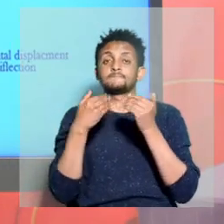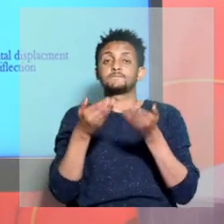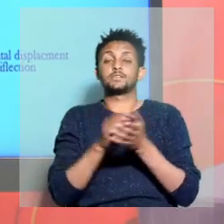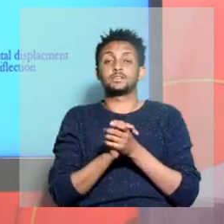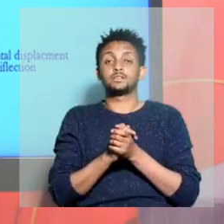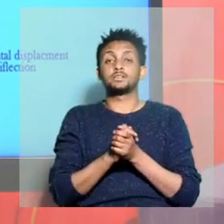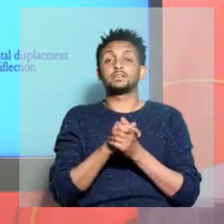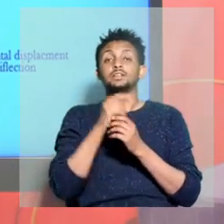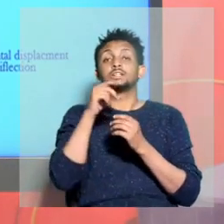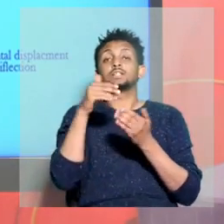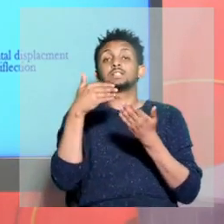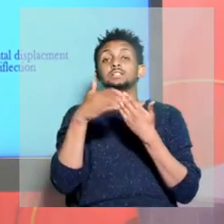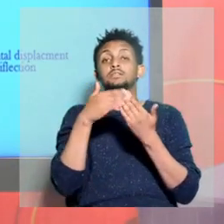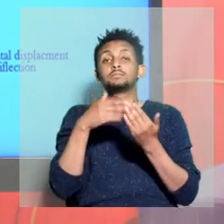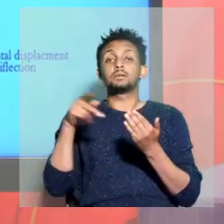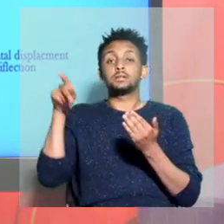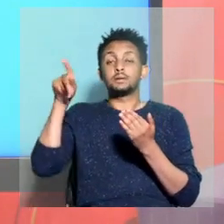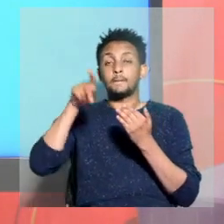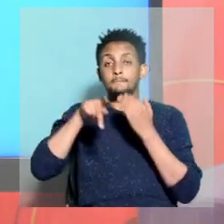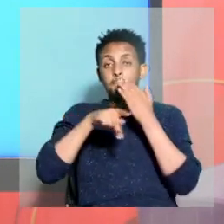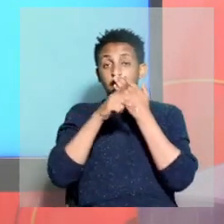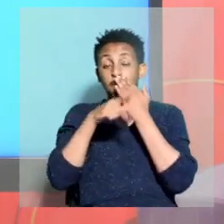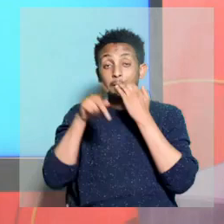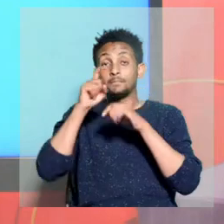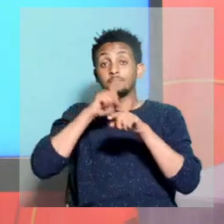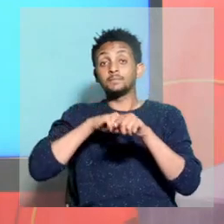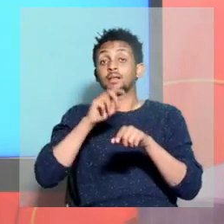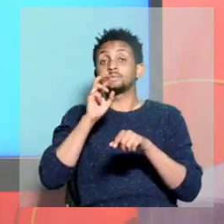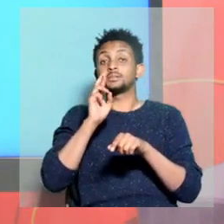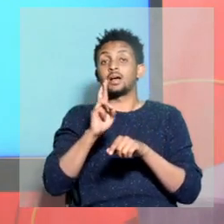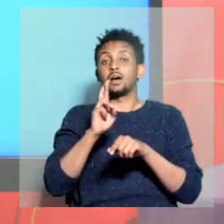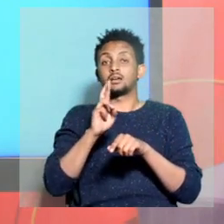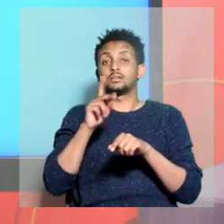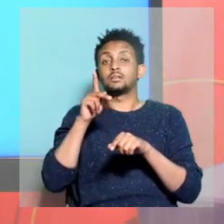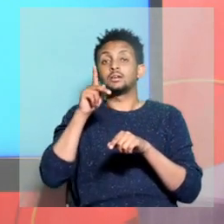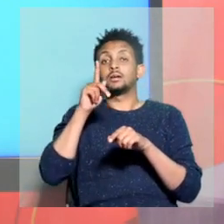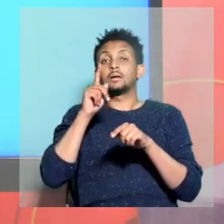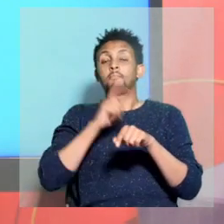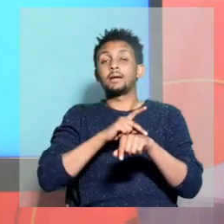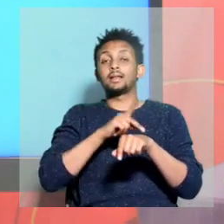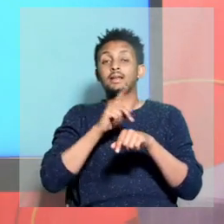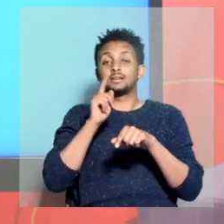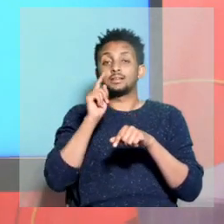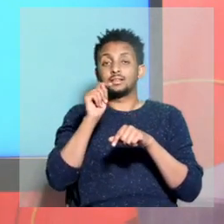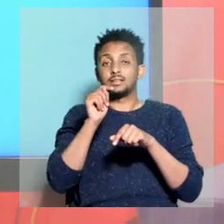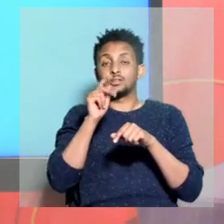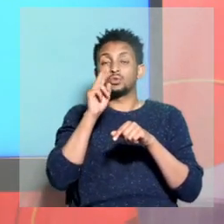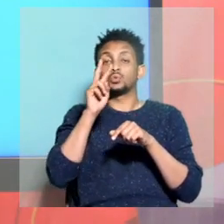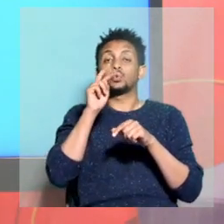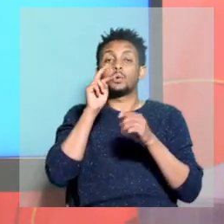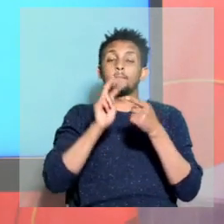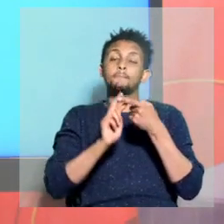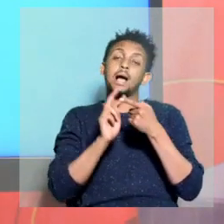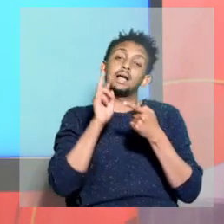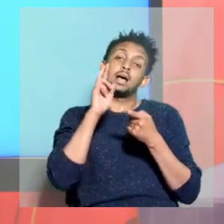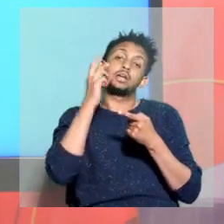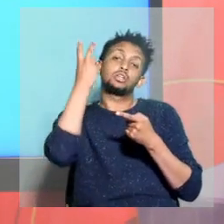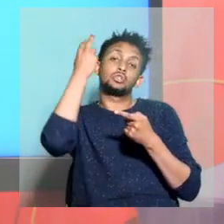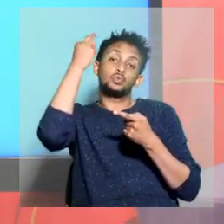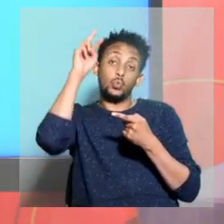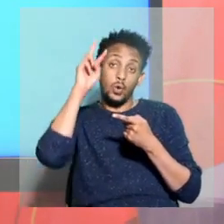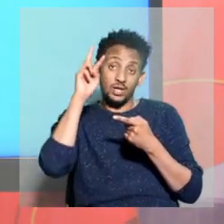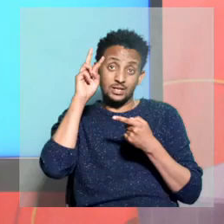And for simple pendulum, it's possible to determine the period as period T is equals to 2 pi square root